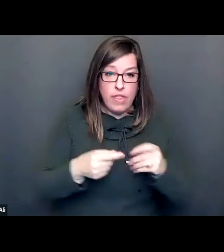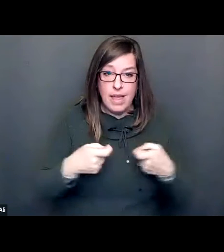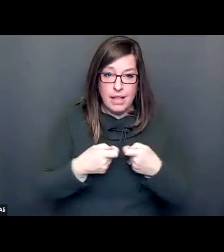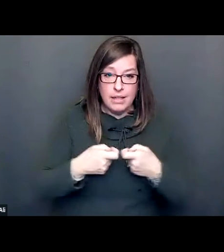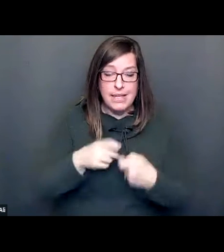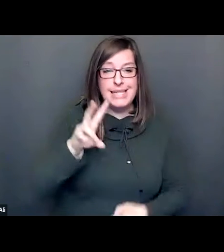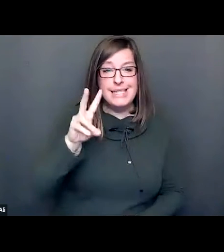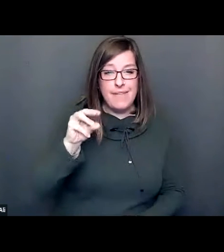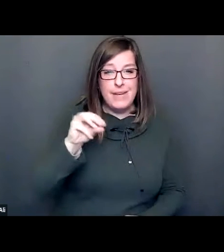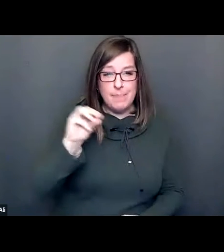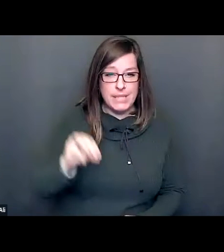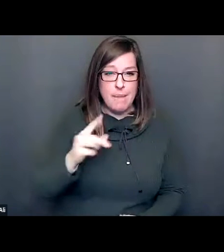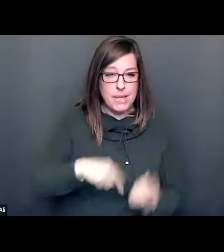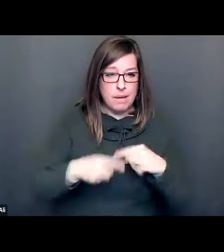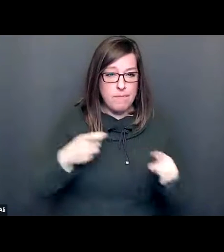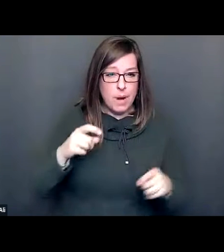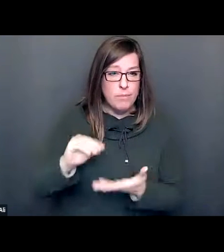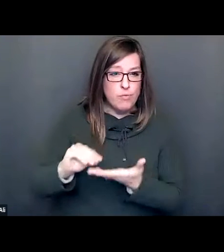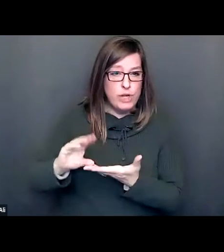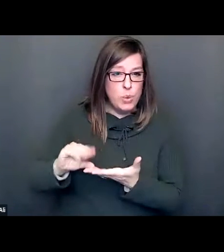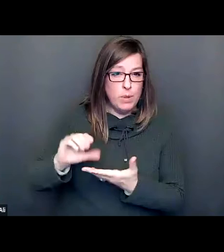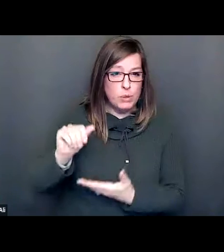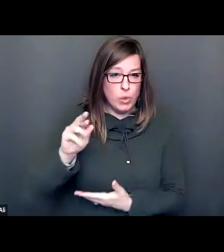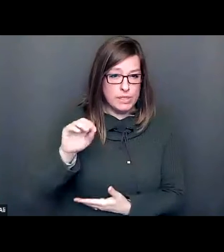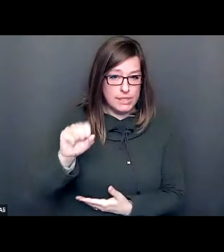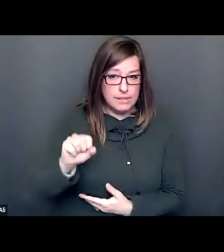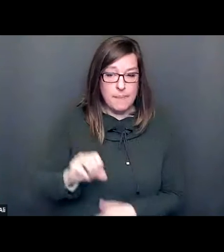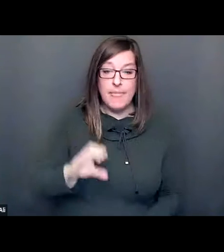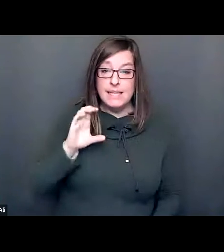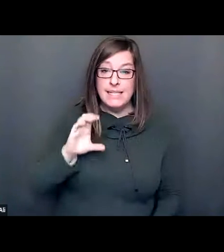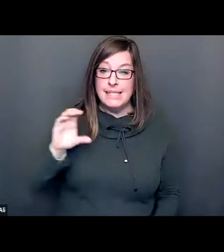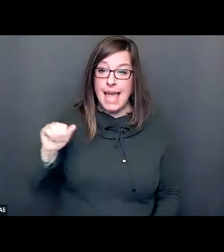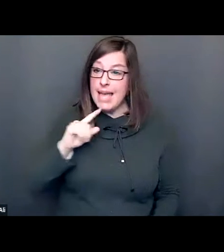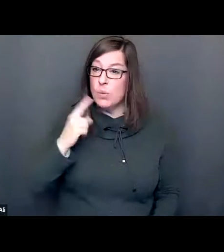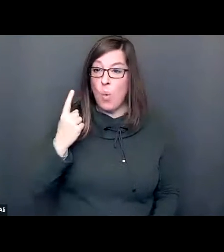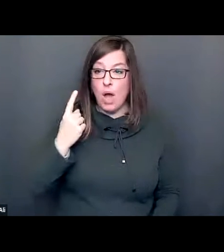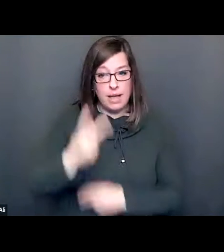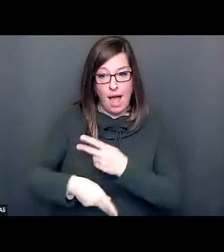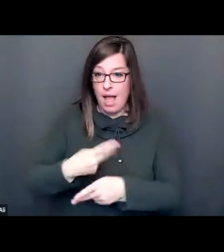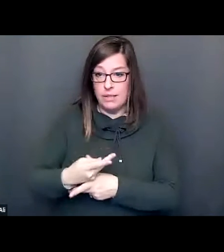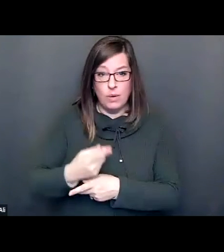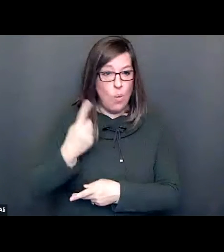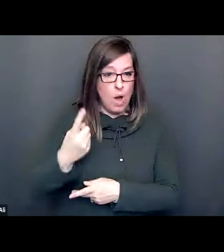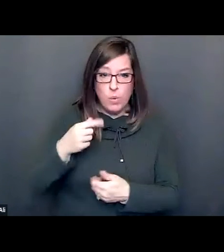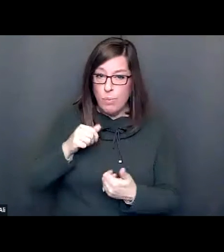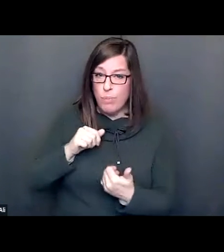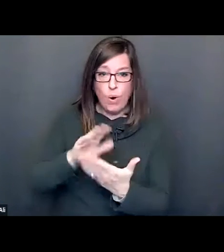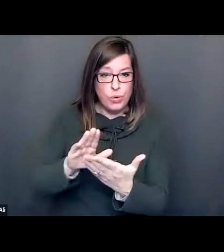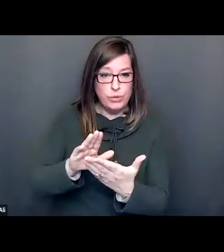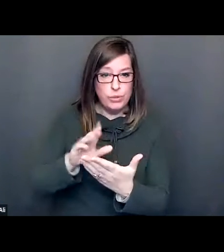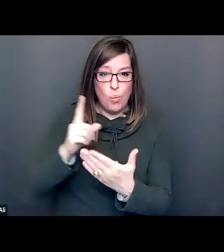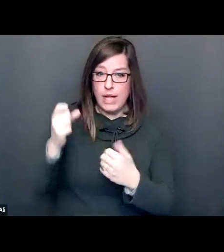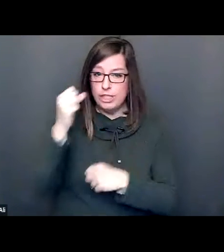renewable sources. So community choice aggregation is just one of the strategies that the state of New York